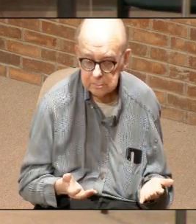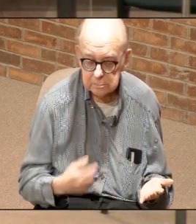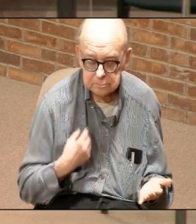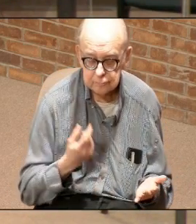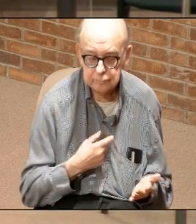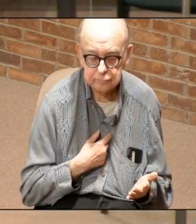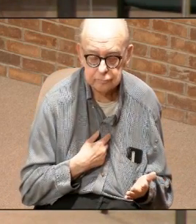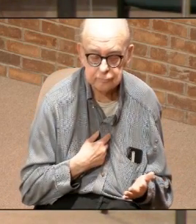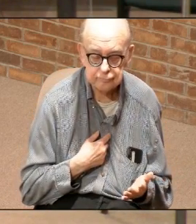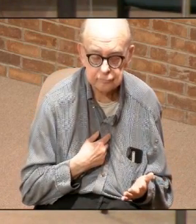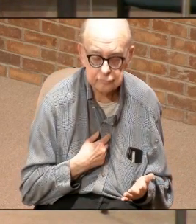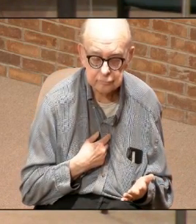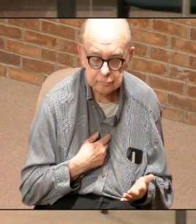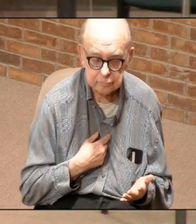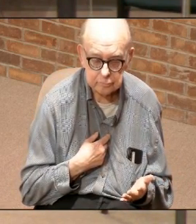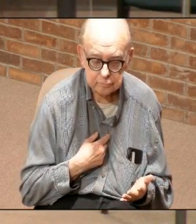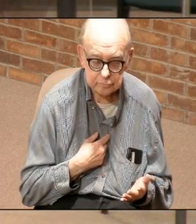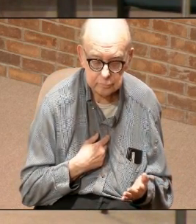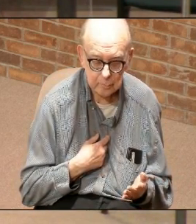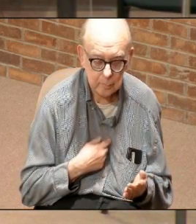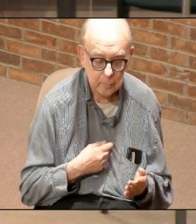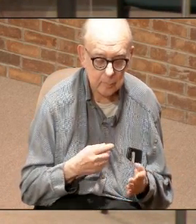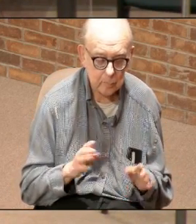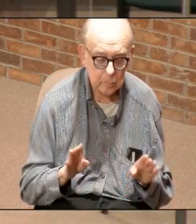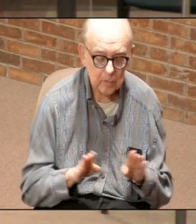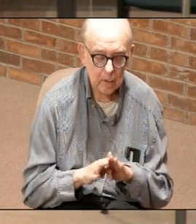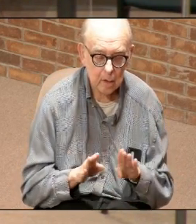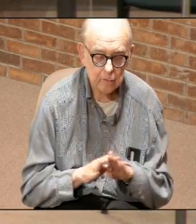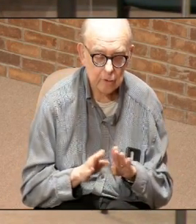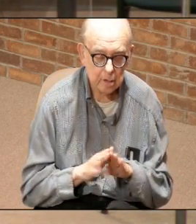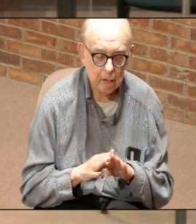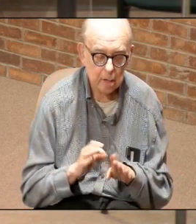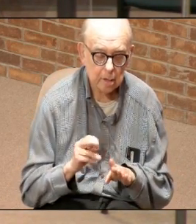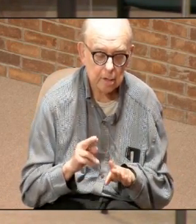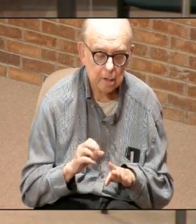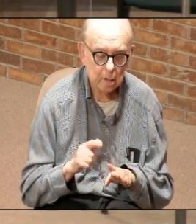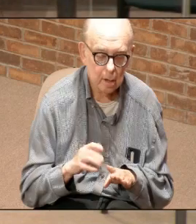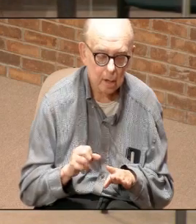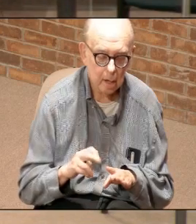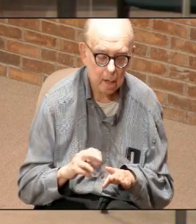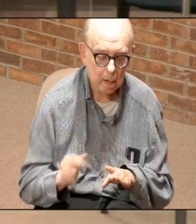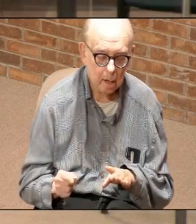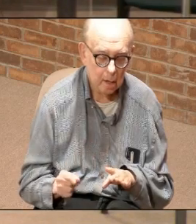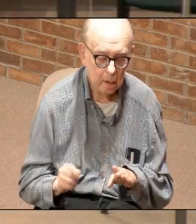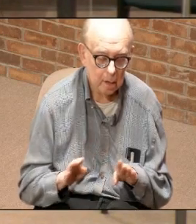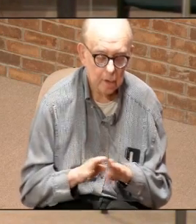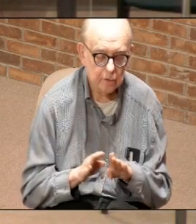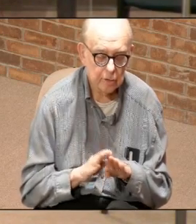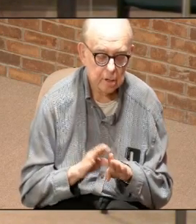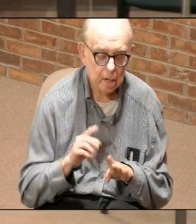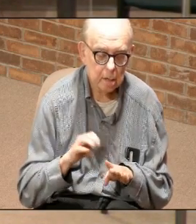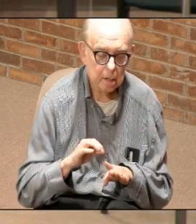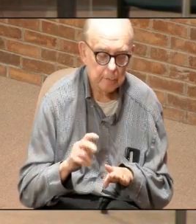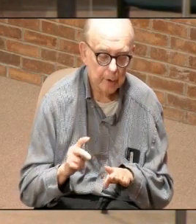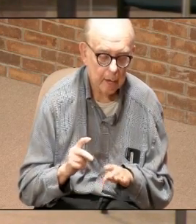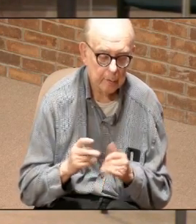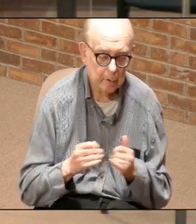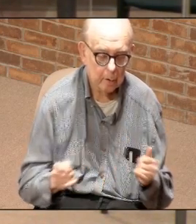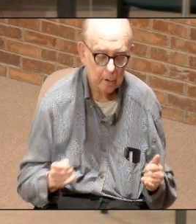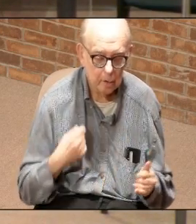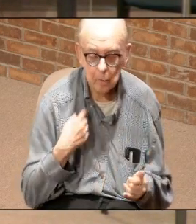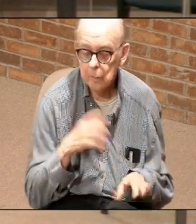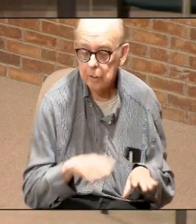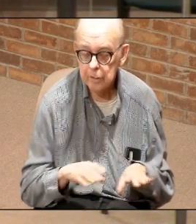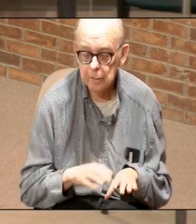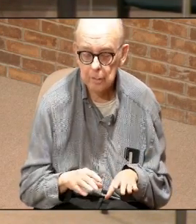We're going to shut down drilling. We're going to shut down pipelines. And what we're